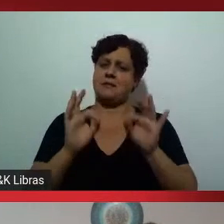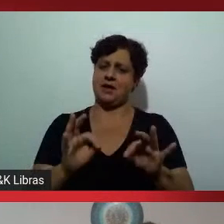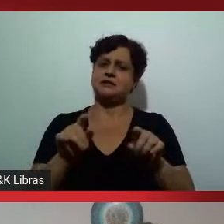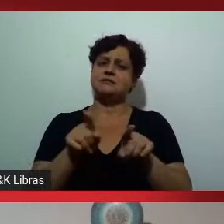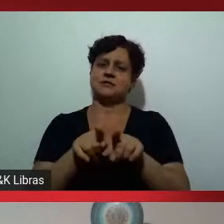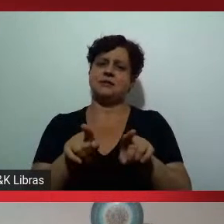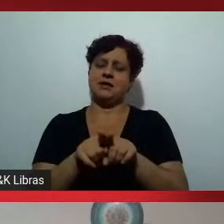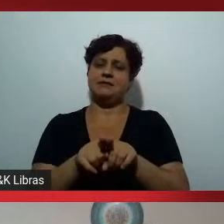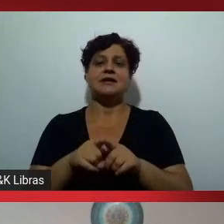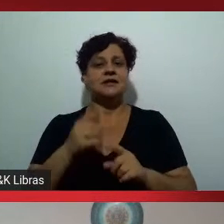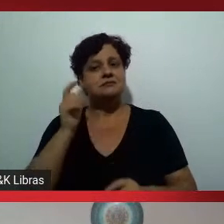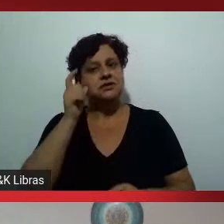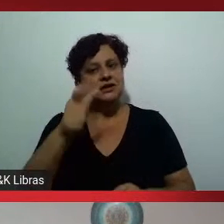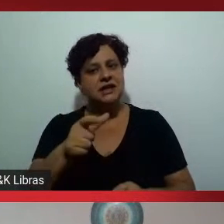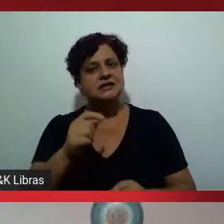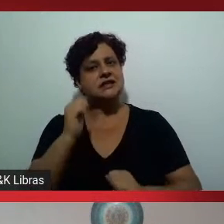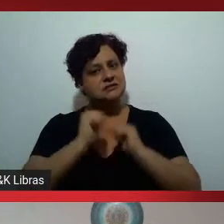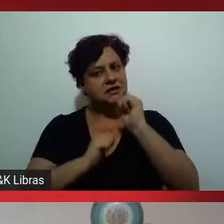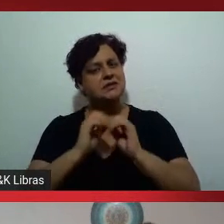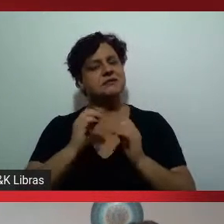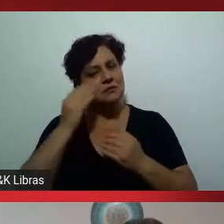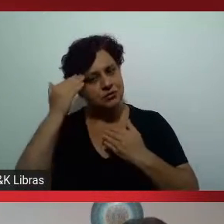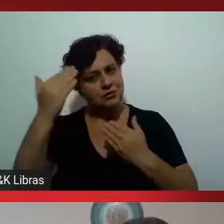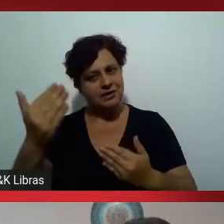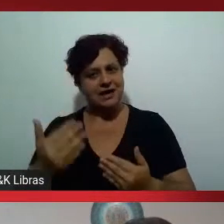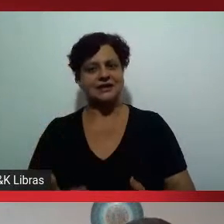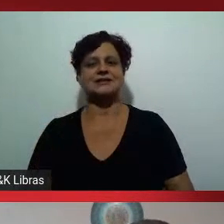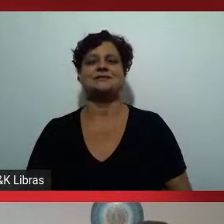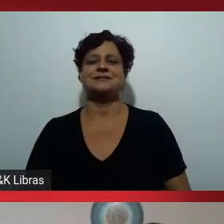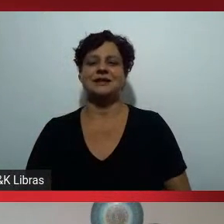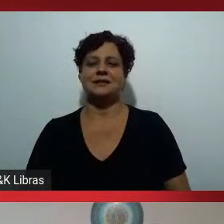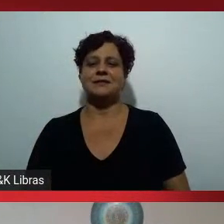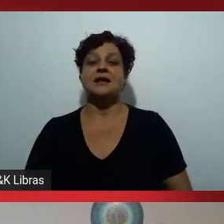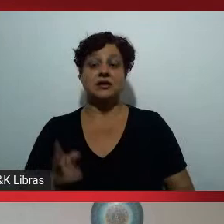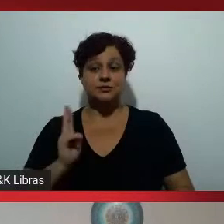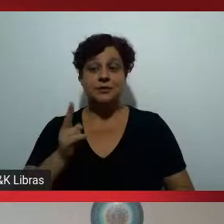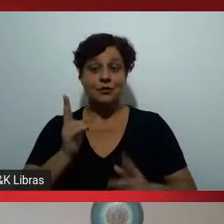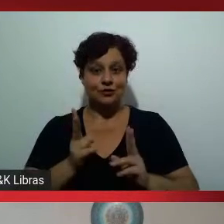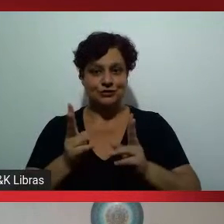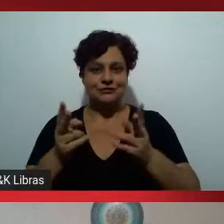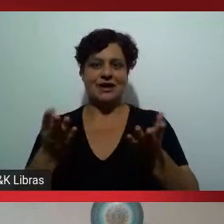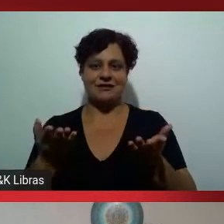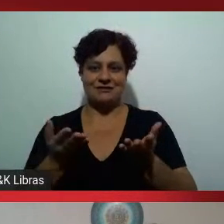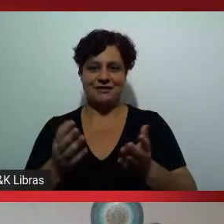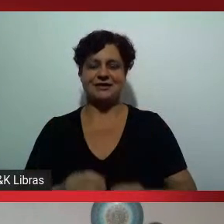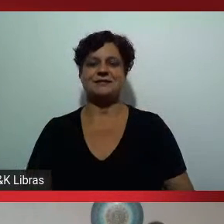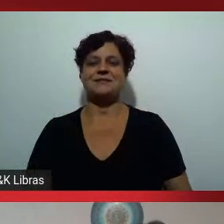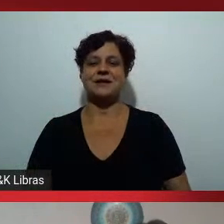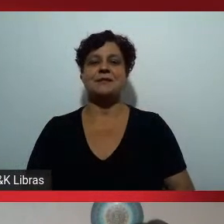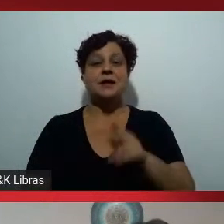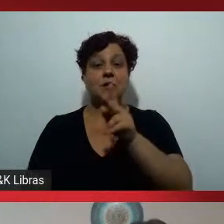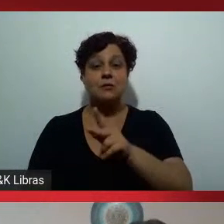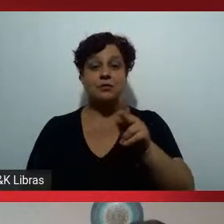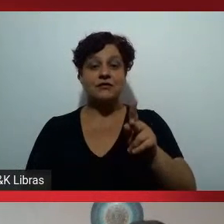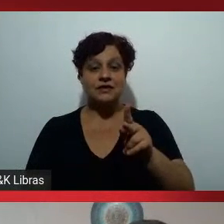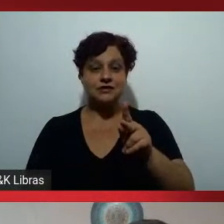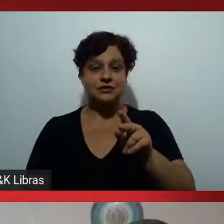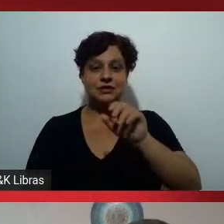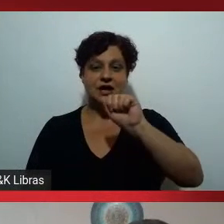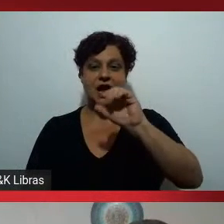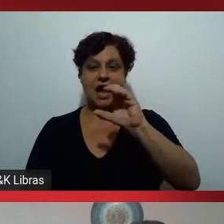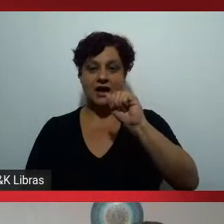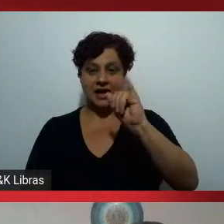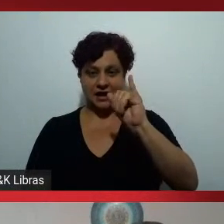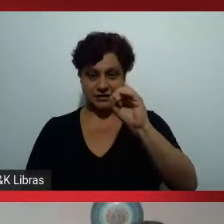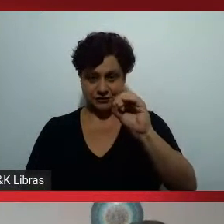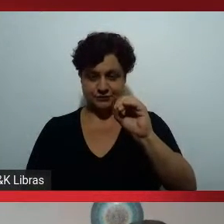very interesting. Thank you. But we need to move on a little bit more. Professor Acácio,